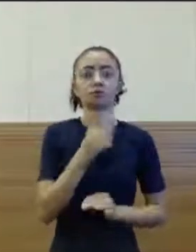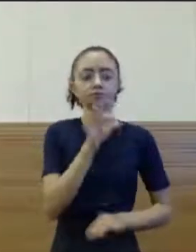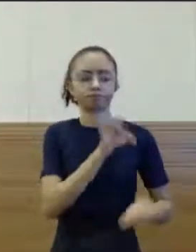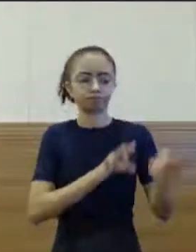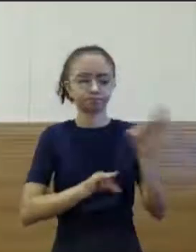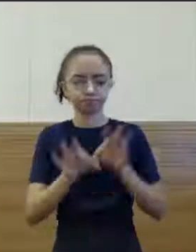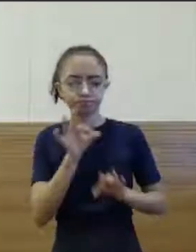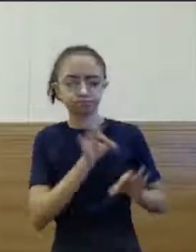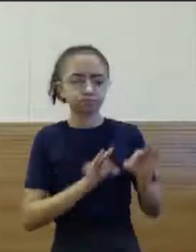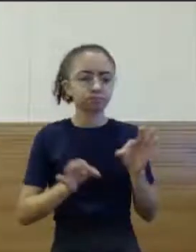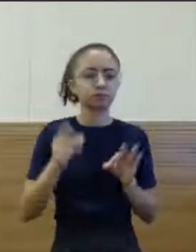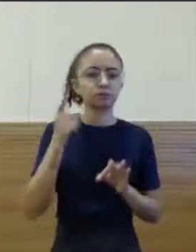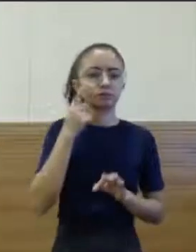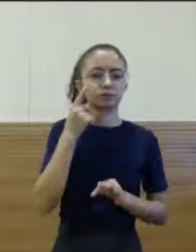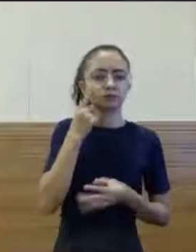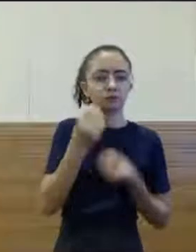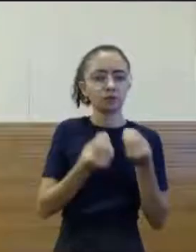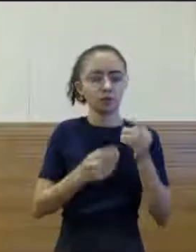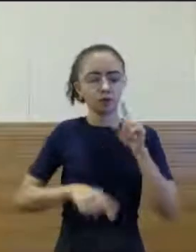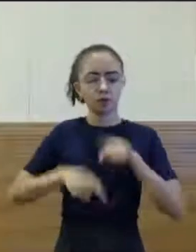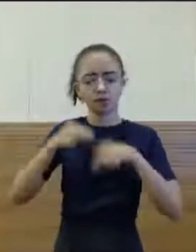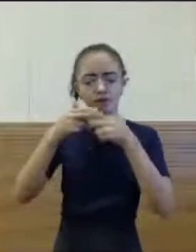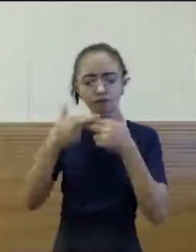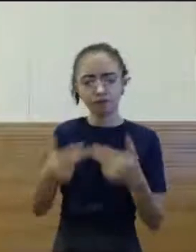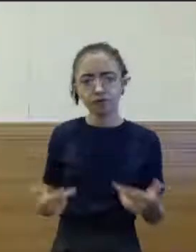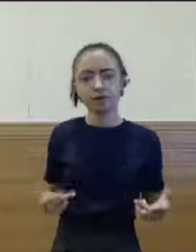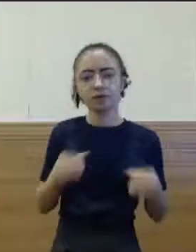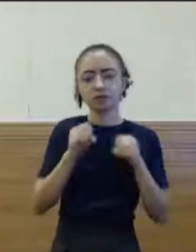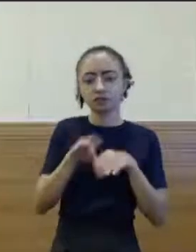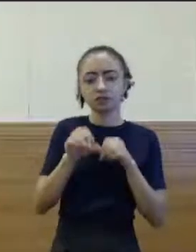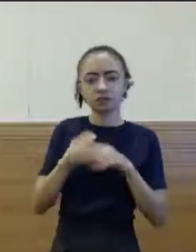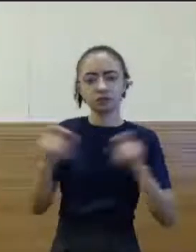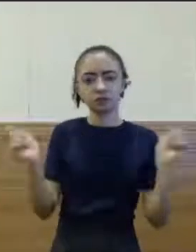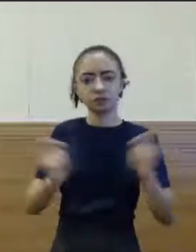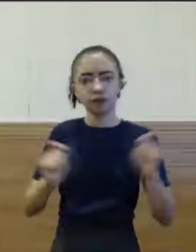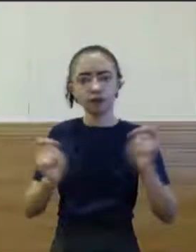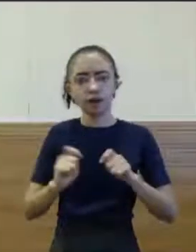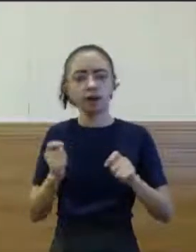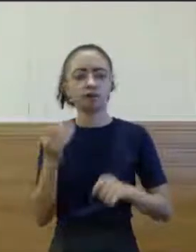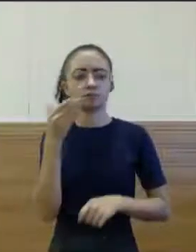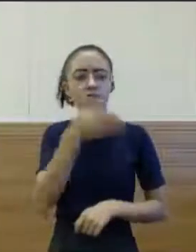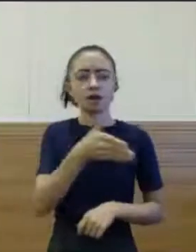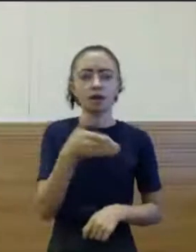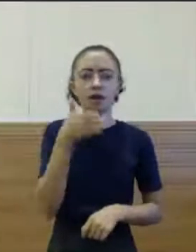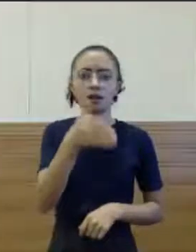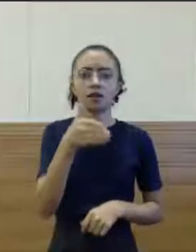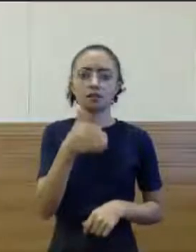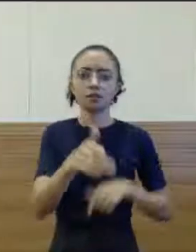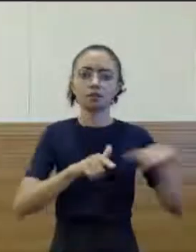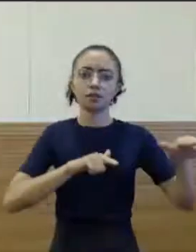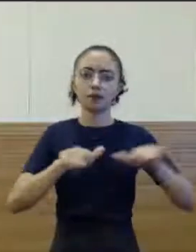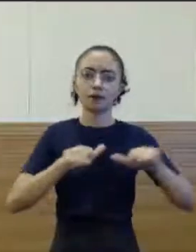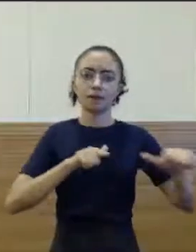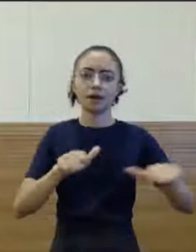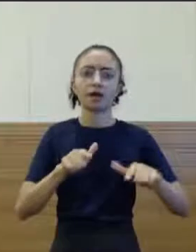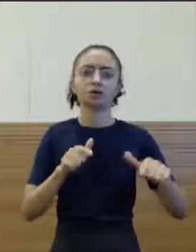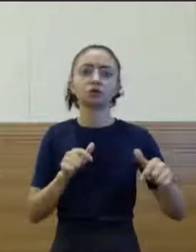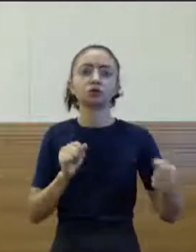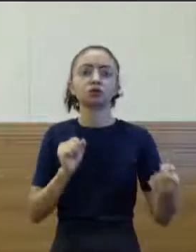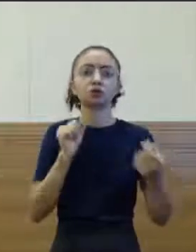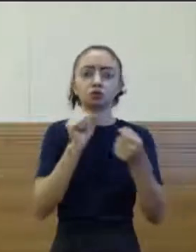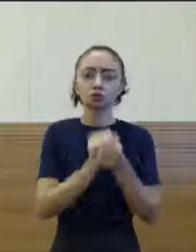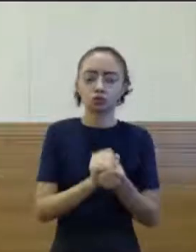of having an educational tools that would allow us to work with the population with any type of